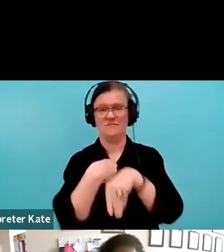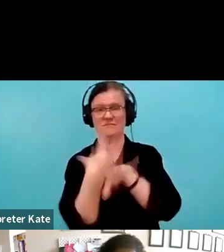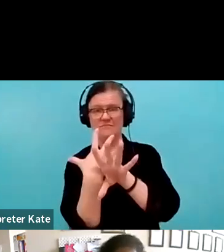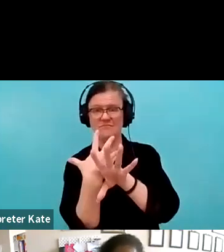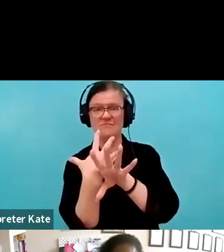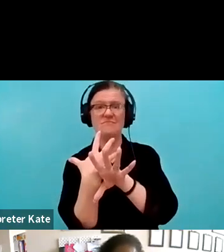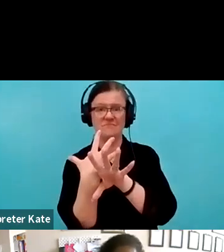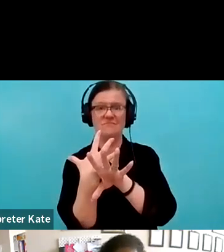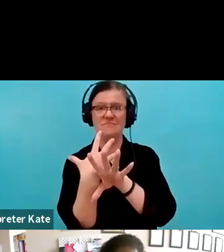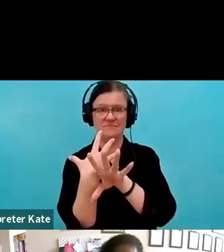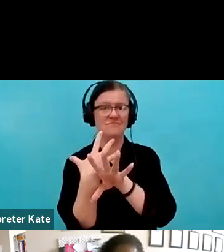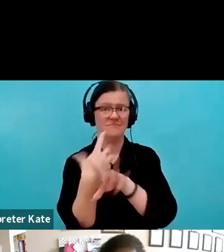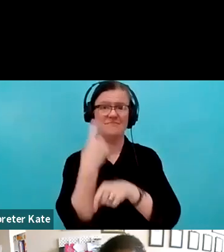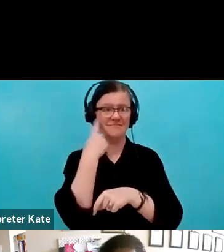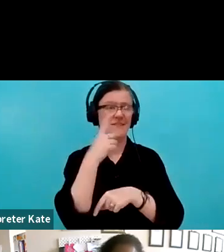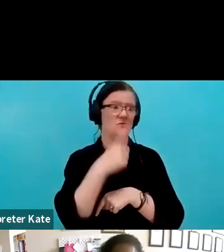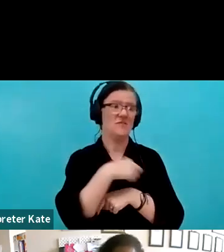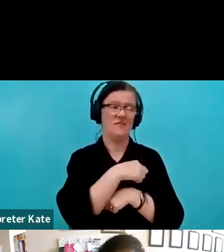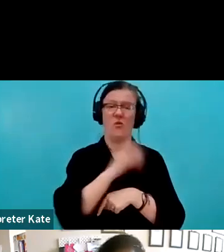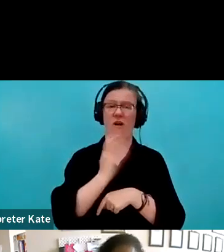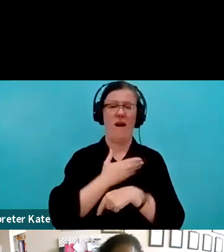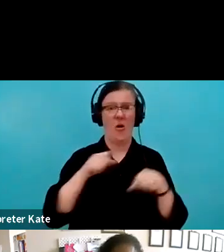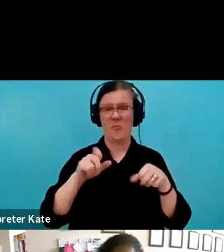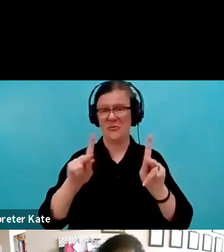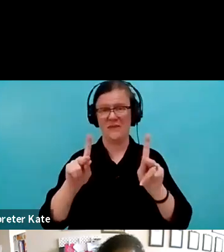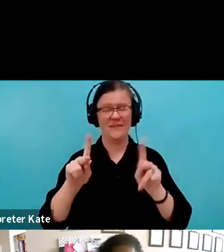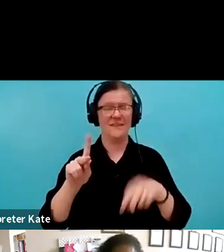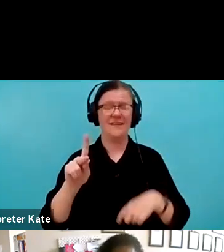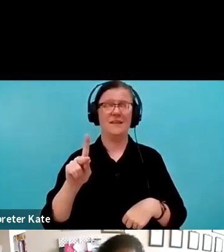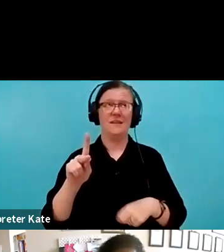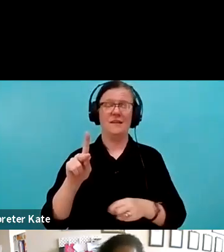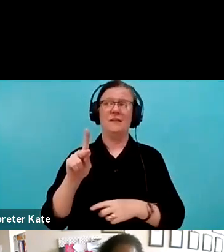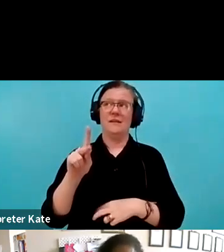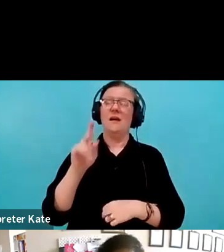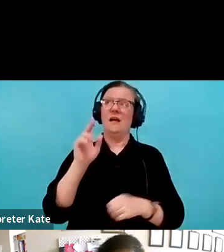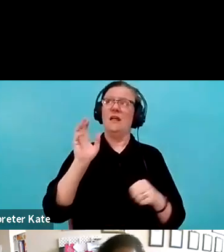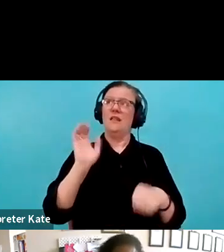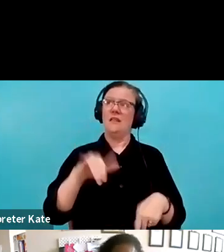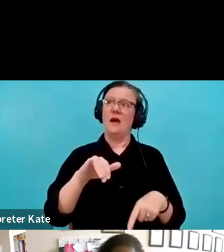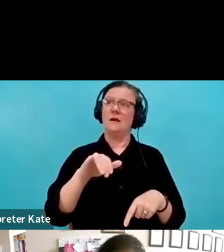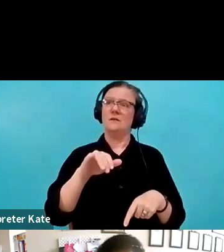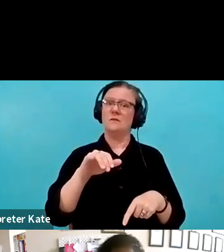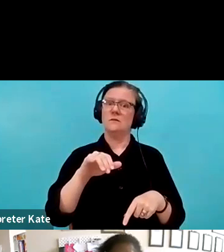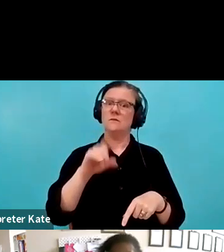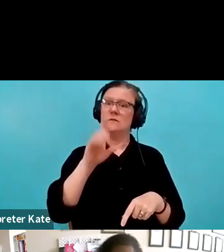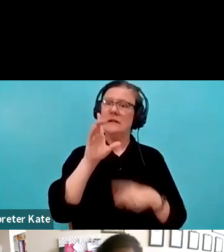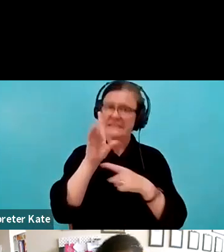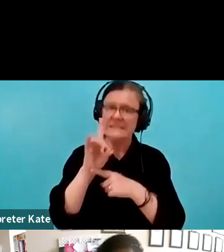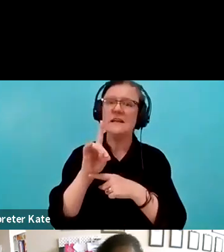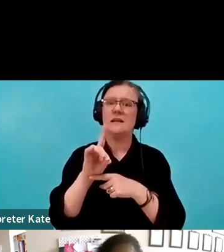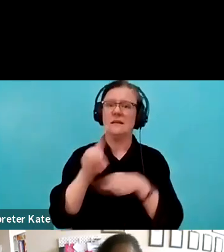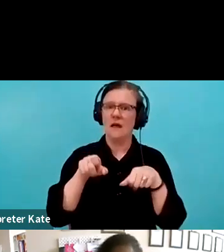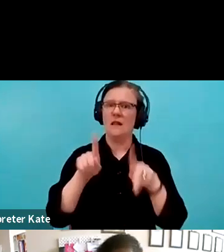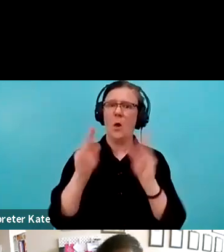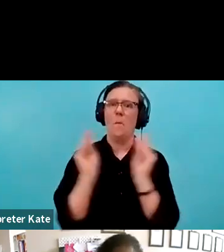Camp virtual camp opportunity has really allowed perhaps more voices to be heard and shared